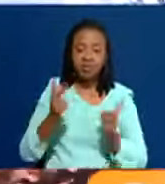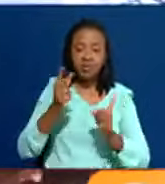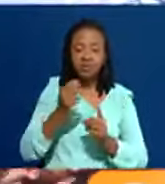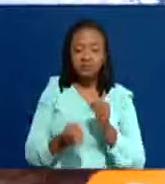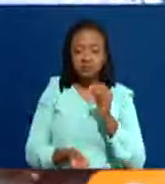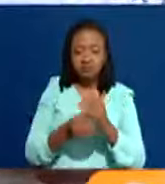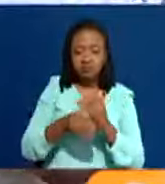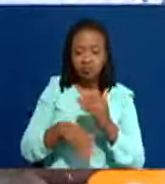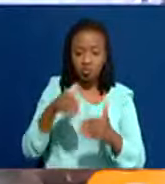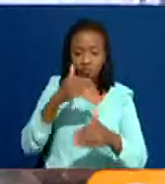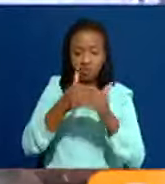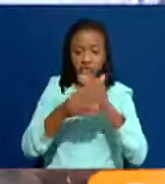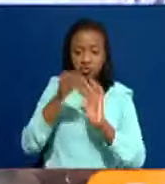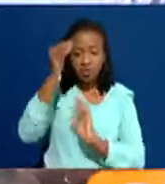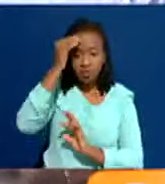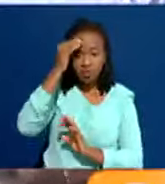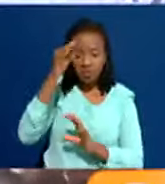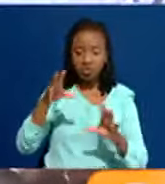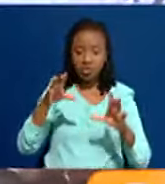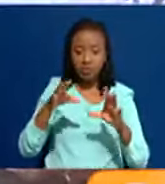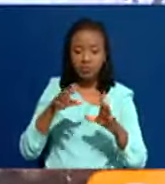education block for the institution.